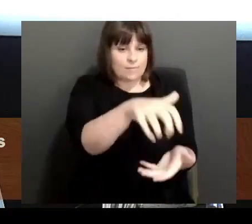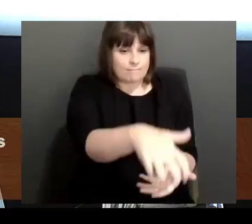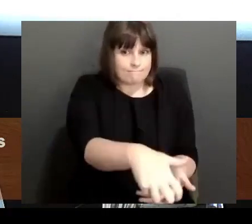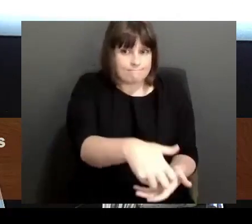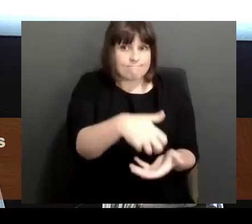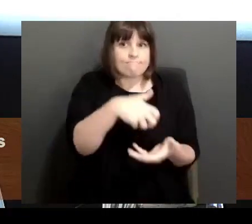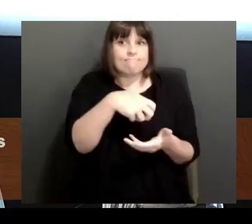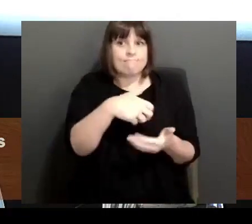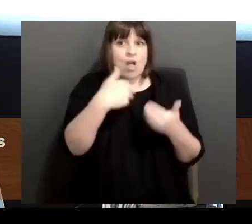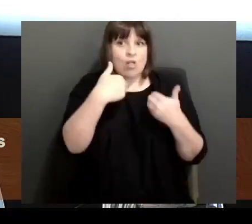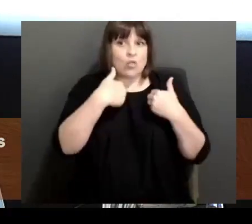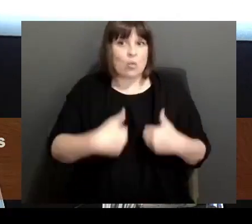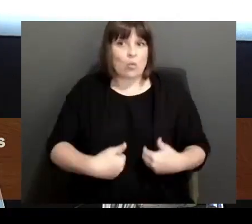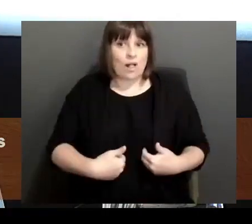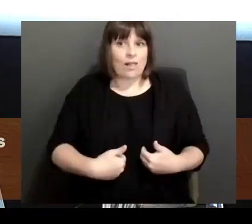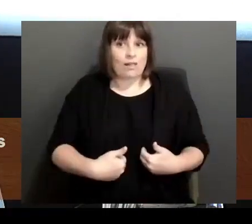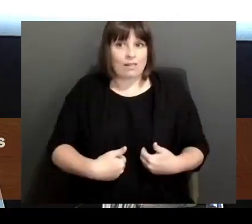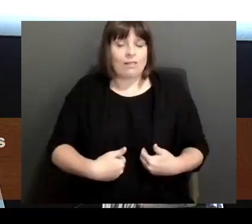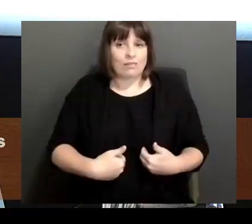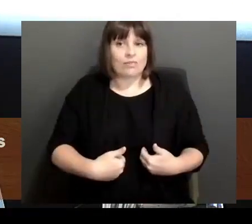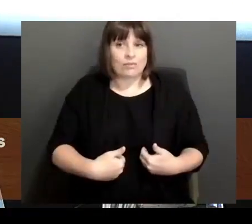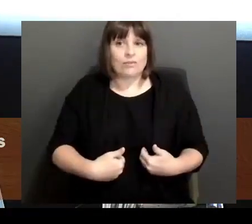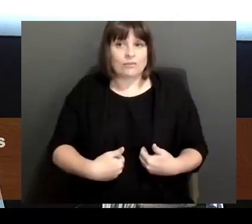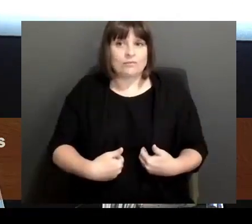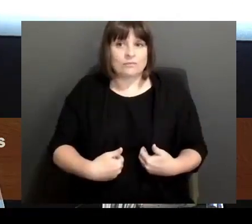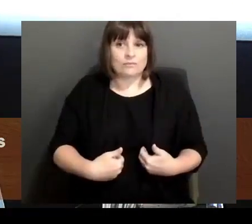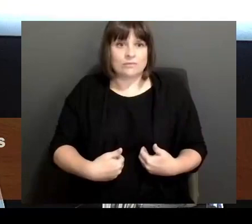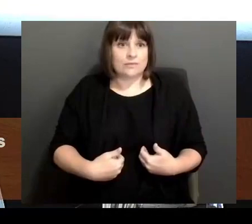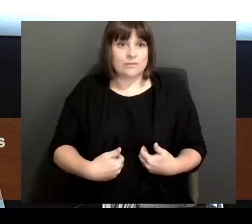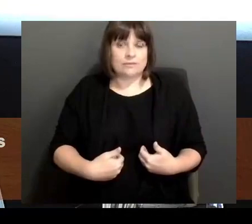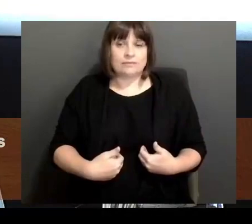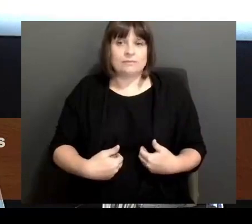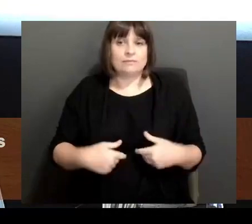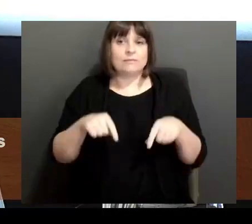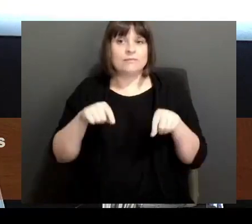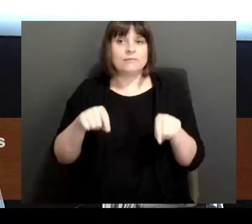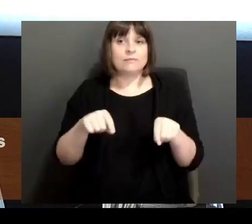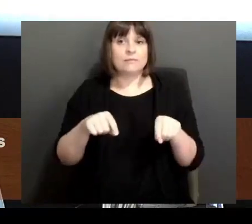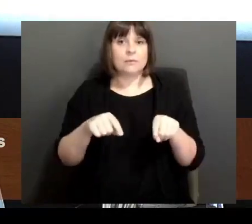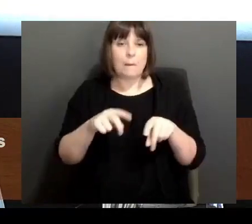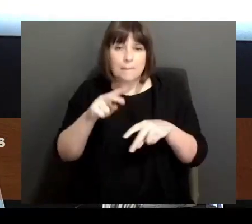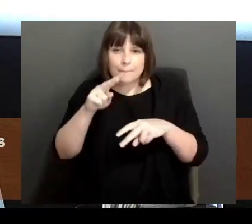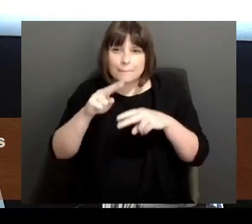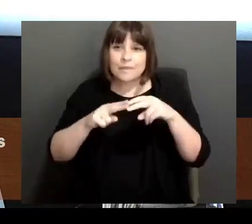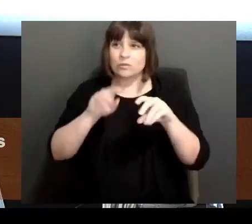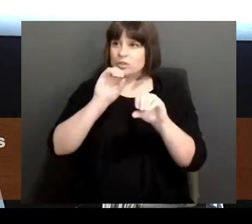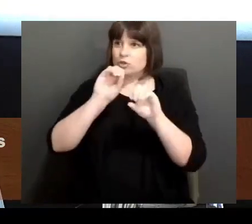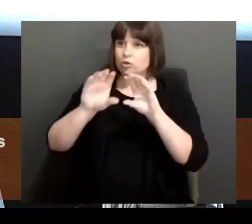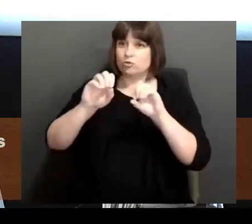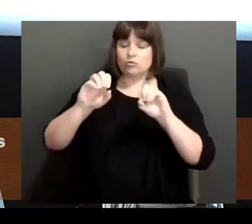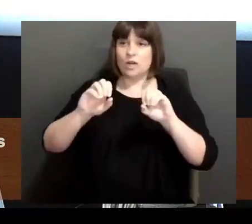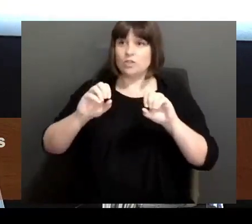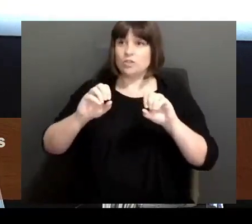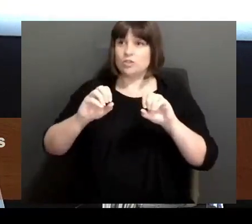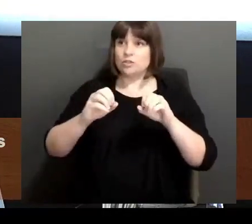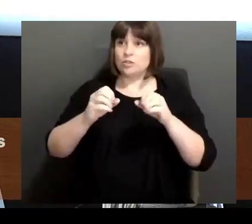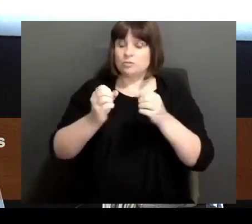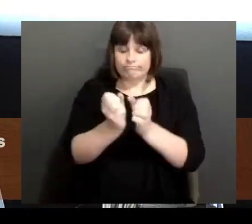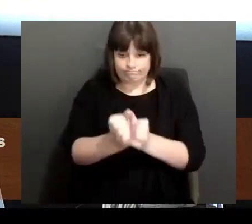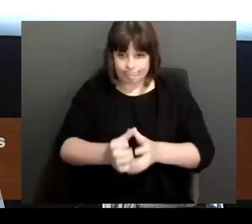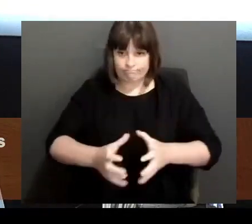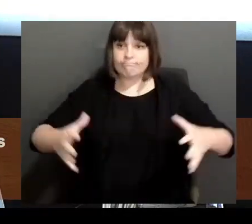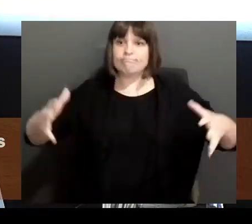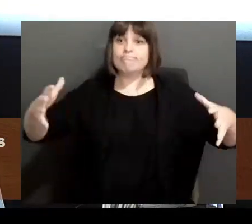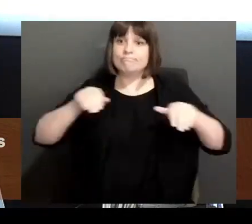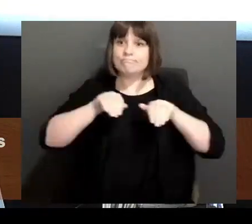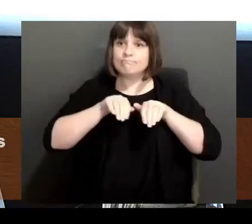came from that. There was a great boom in building, construction, and the broader wealth throughout the economy